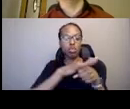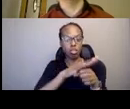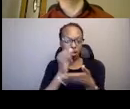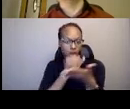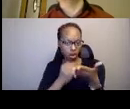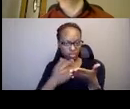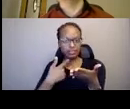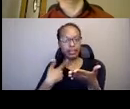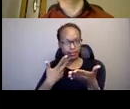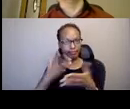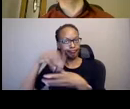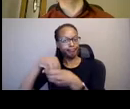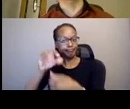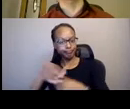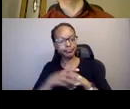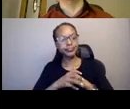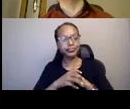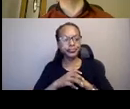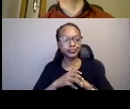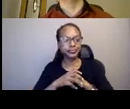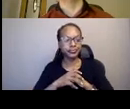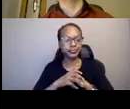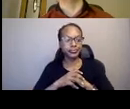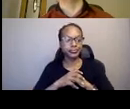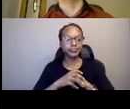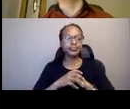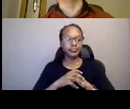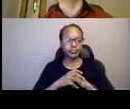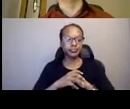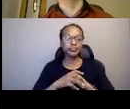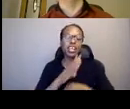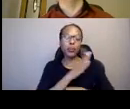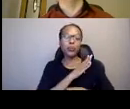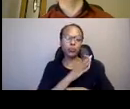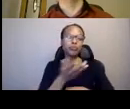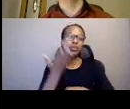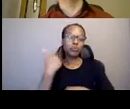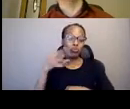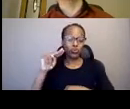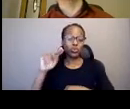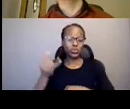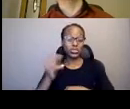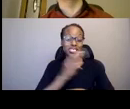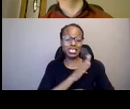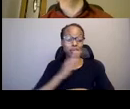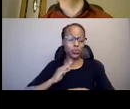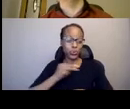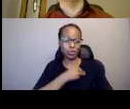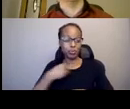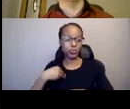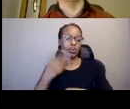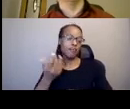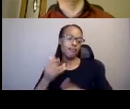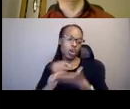In New Jersey, I'm a board member of Art Pride. I was a board member of Art Pride. I'm off now, and I'm on the Legislative Action Committee, so I know a little bit